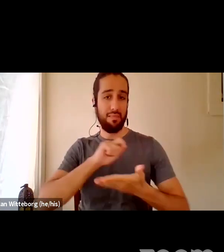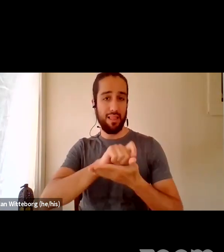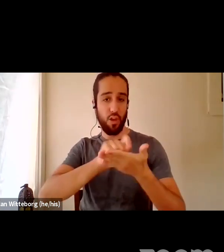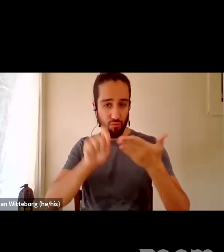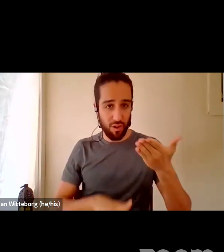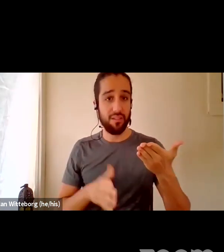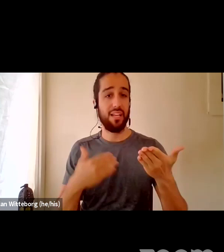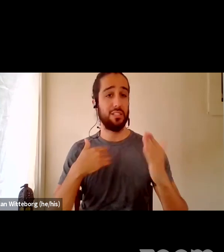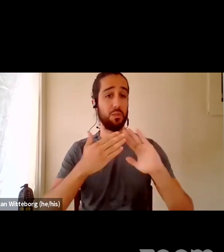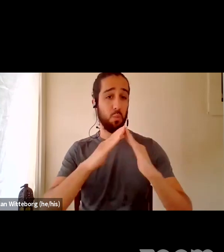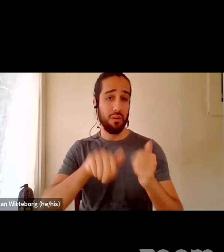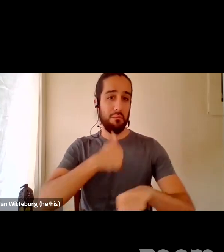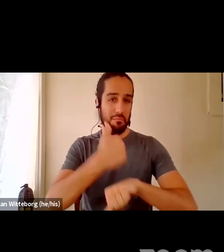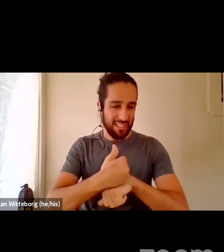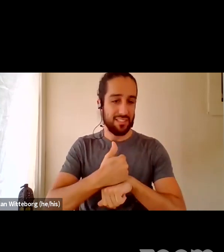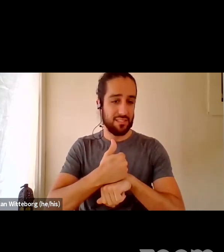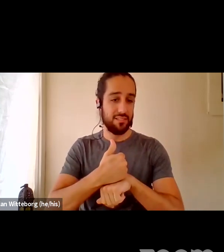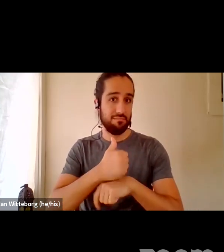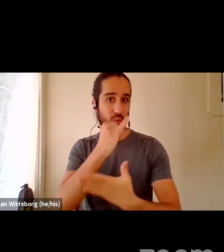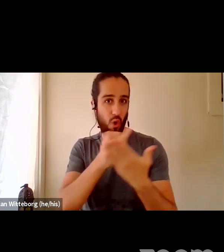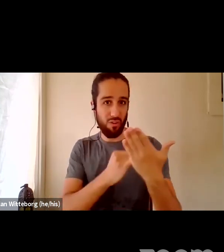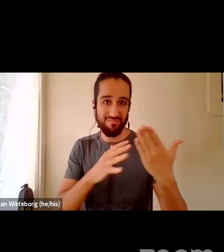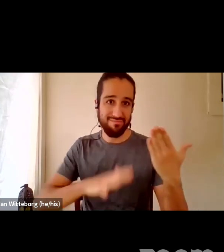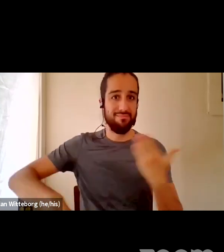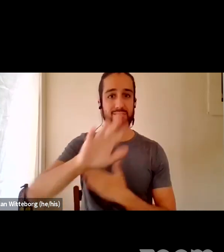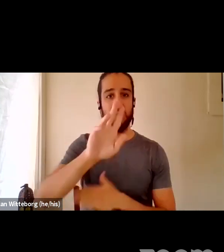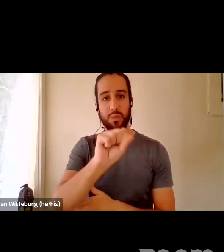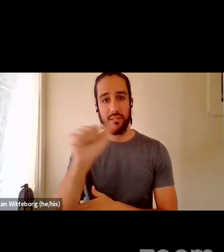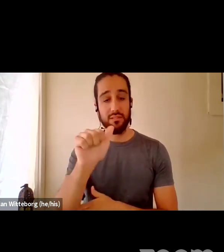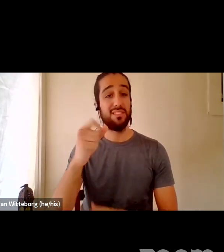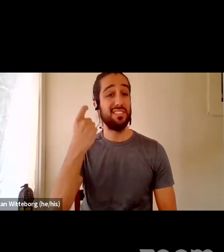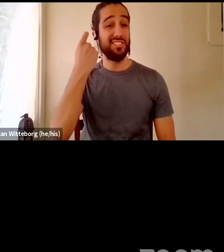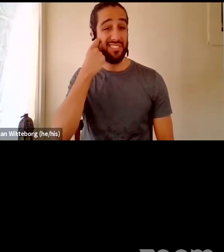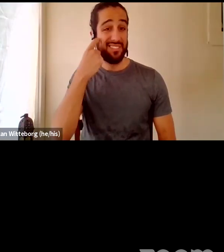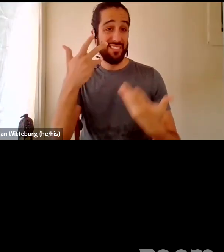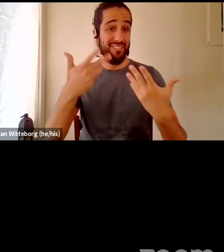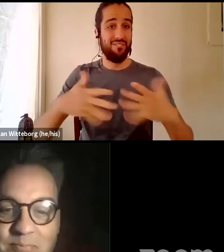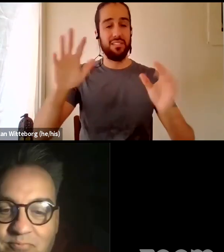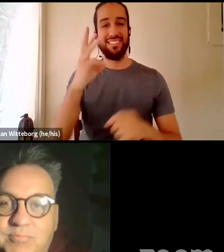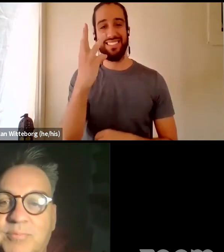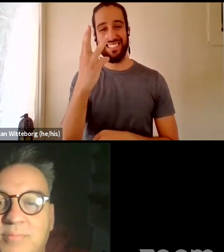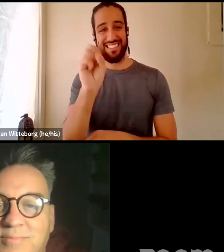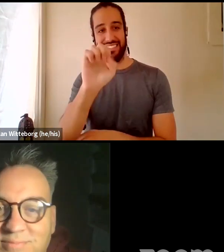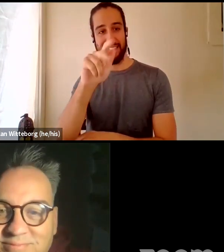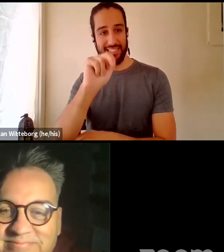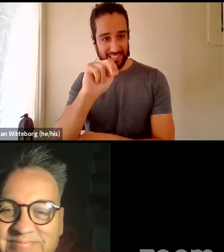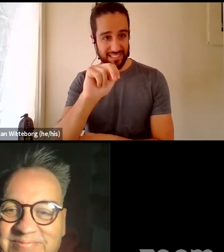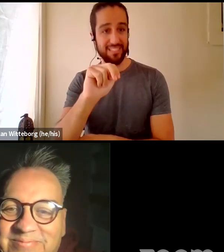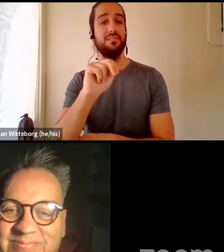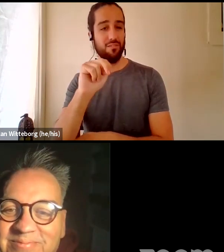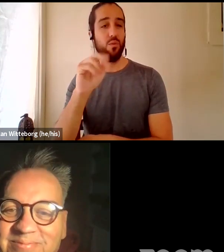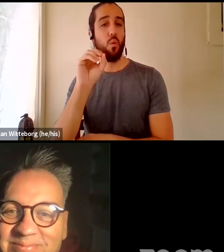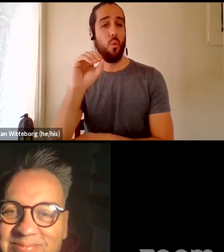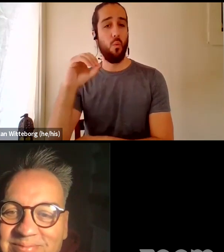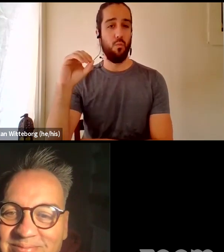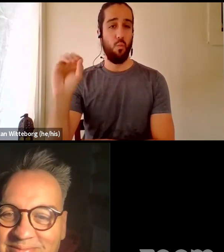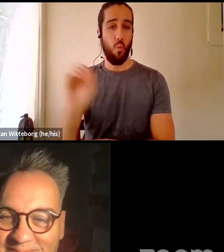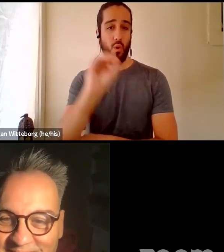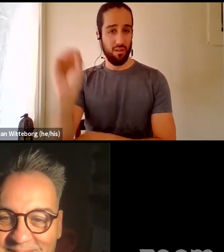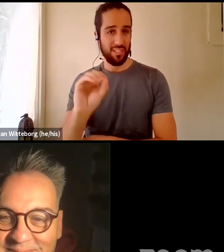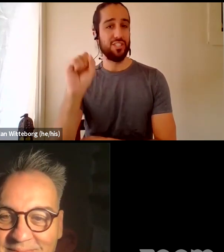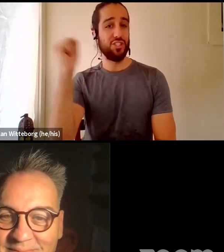art throughout the United States. He recently finished his 6th season tenure as the playwright in residence at Oregon Shakespeare Festival. He teaches